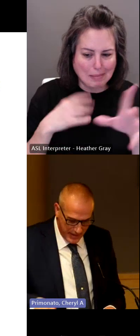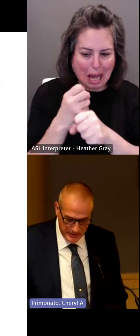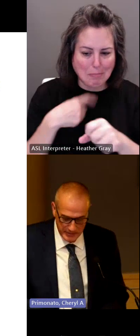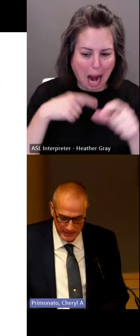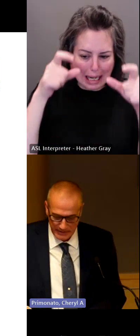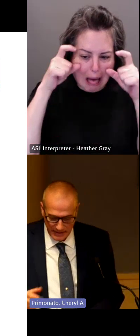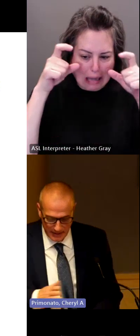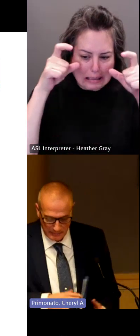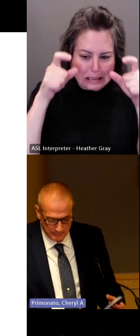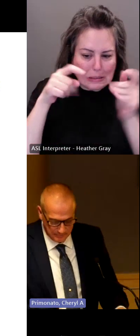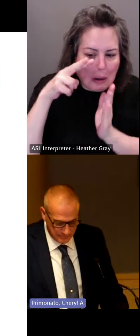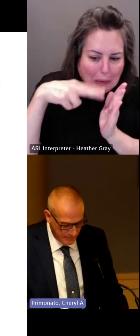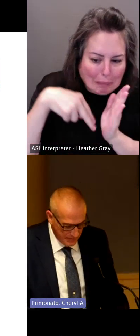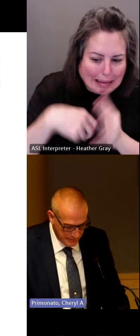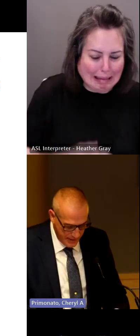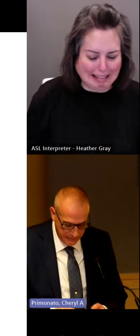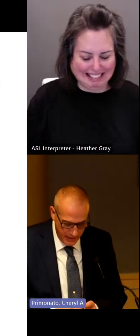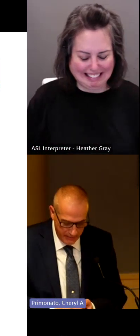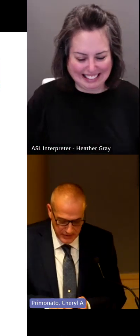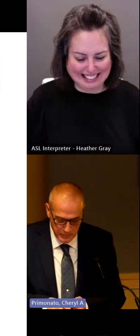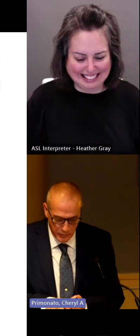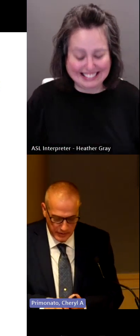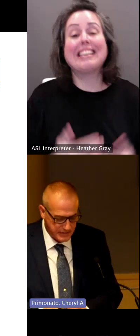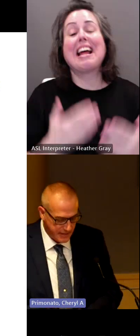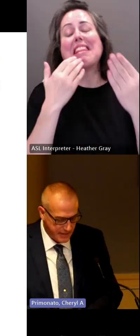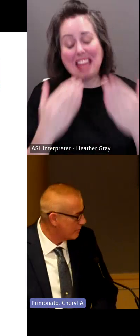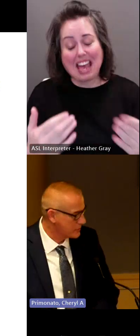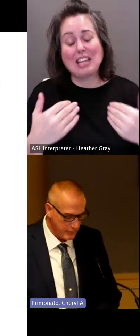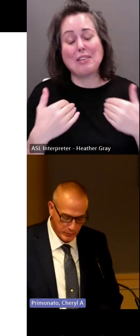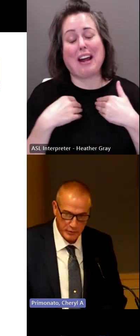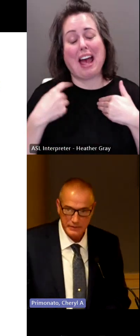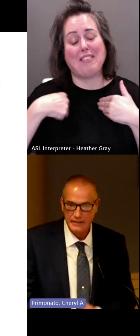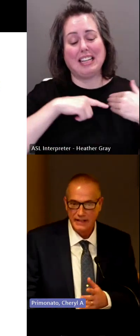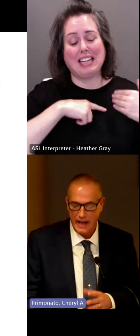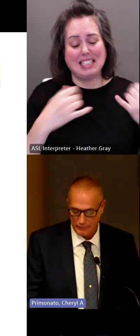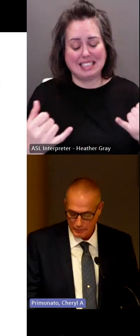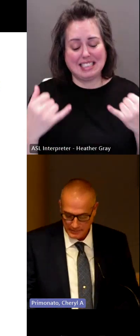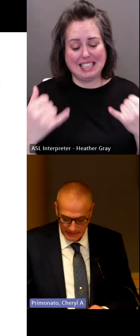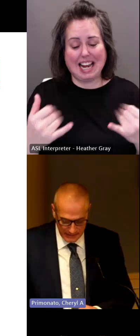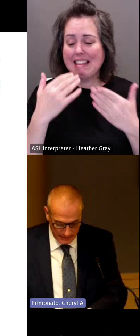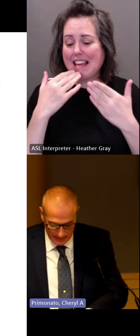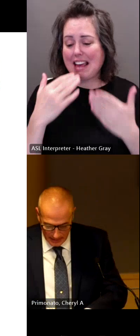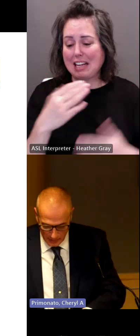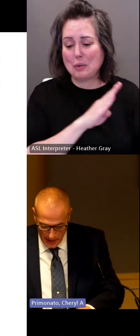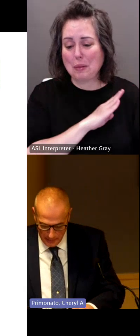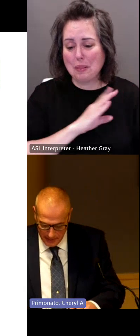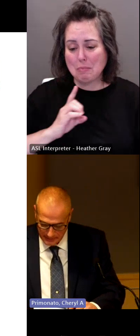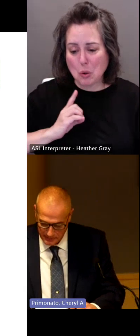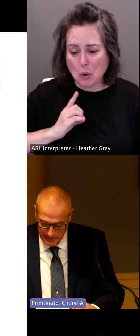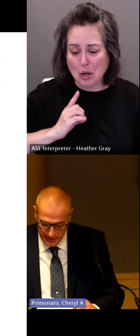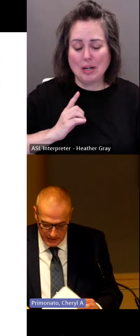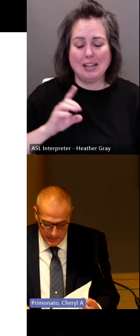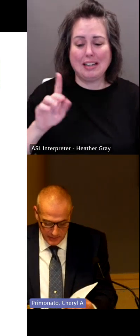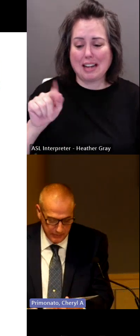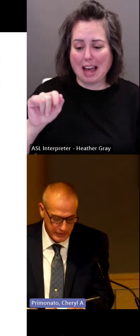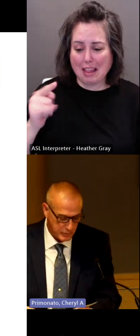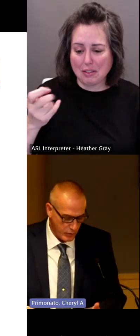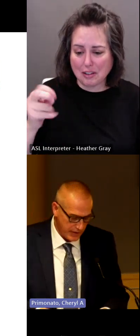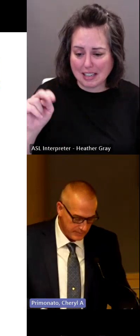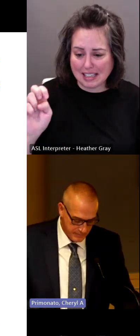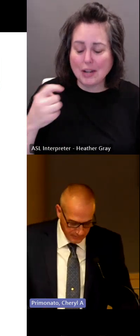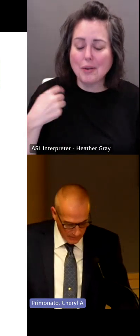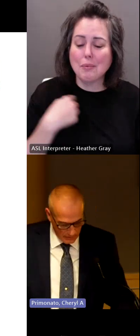All right, thank you. Thank you for having us this morning, distinguished members of the board. Catherine, we're happy to be here to speak